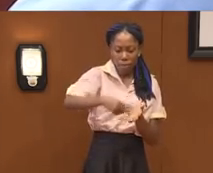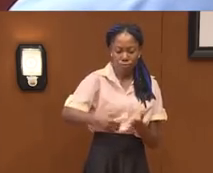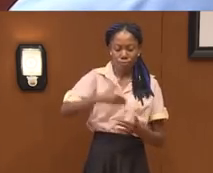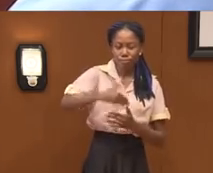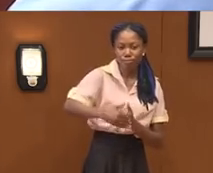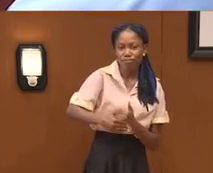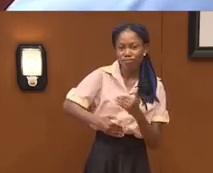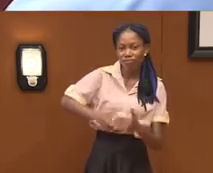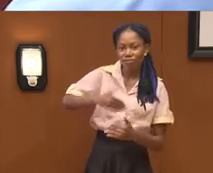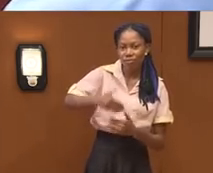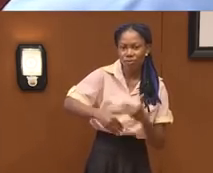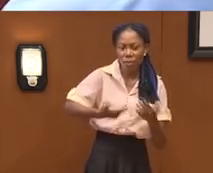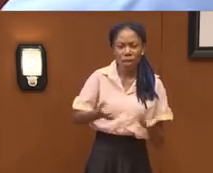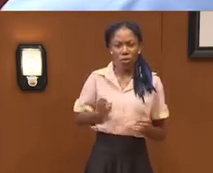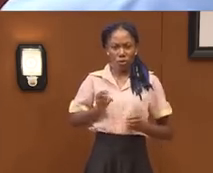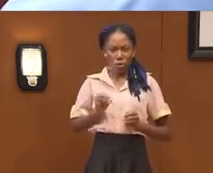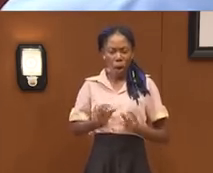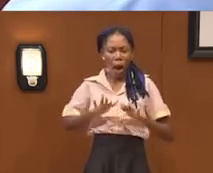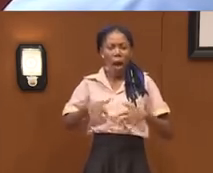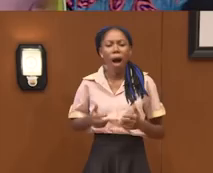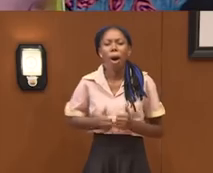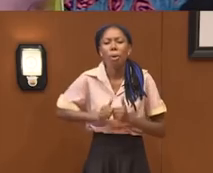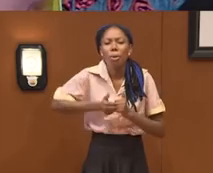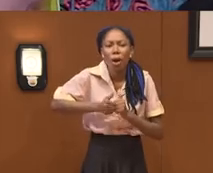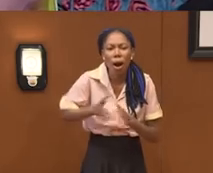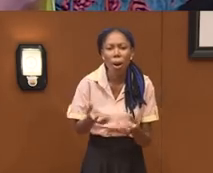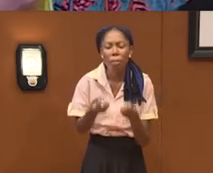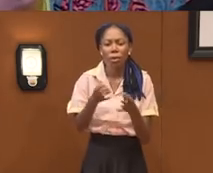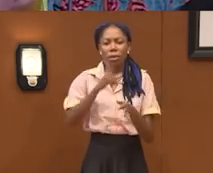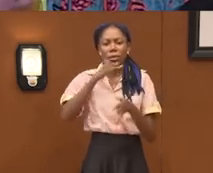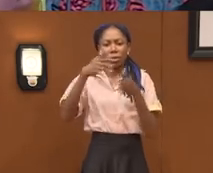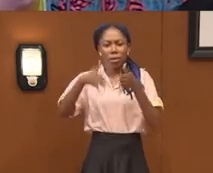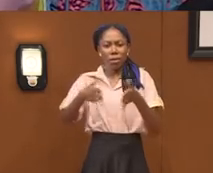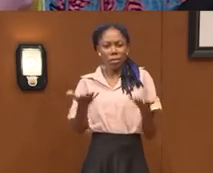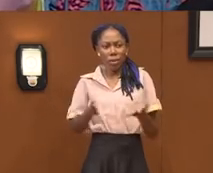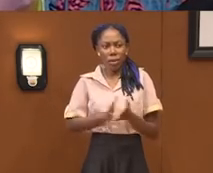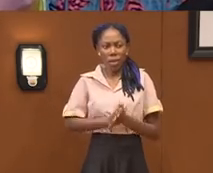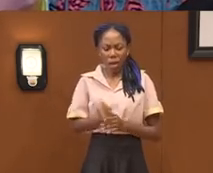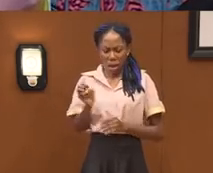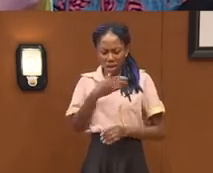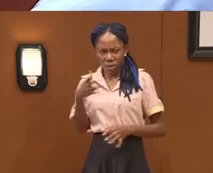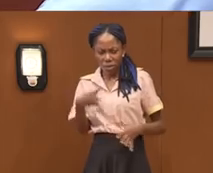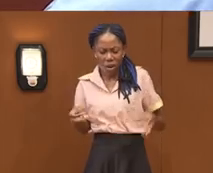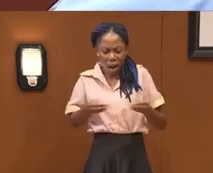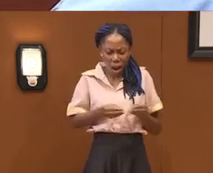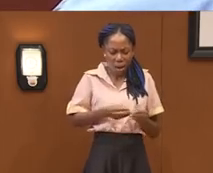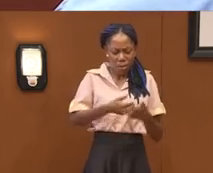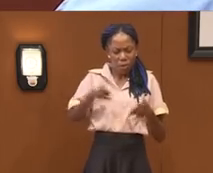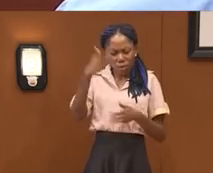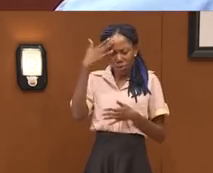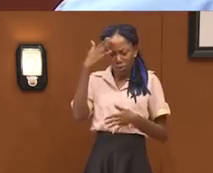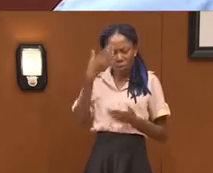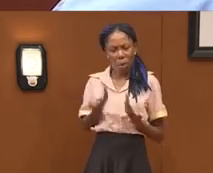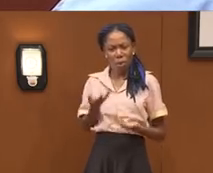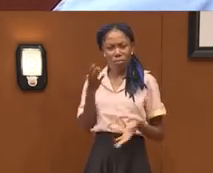and, you know, those various sums. How much is that? That's what you should ask first. Add it to that. Then you now be talking about the balance. That's where you